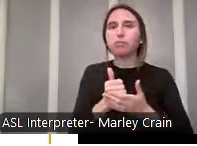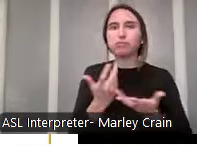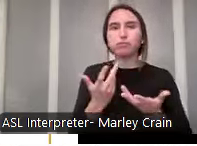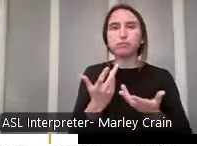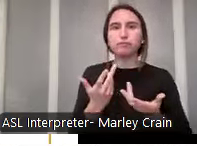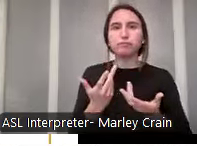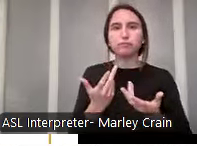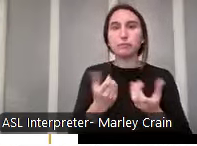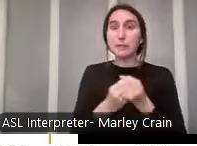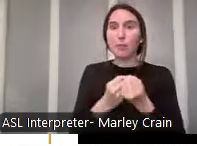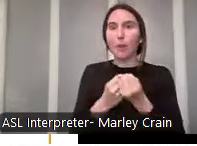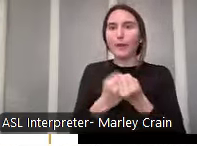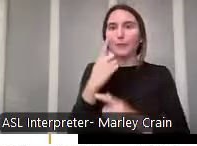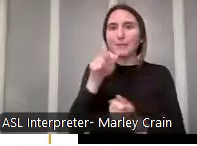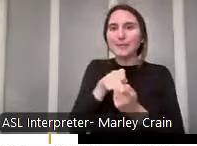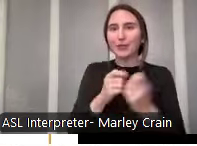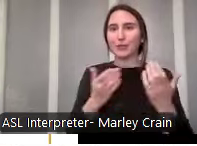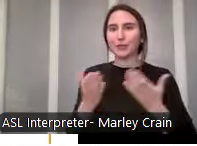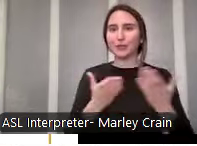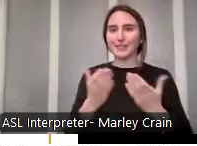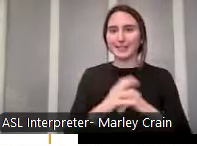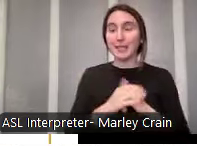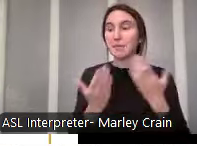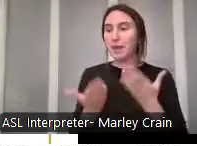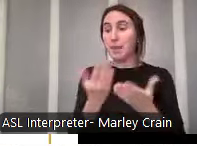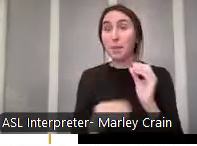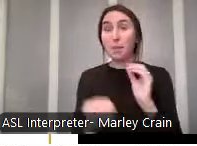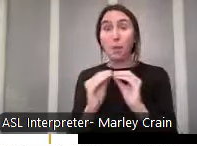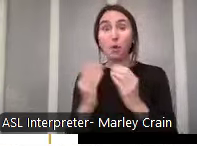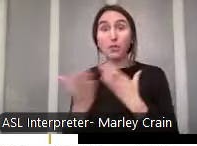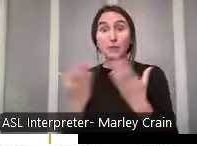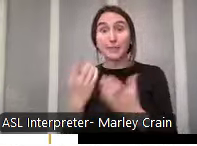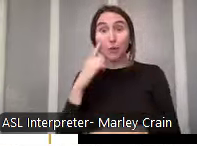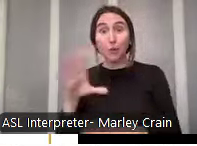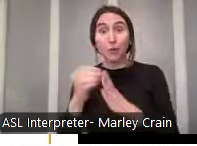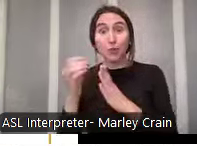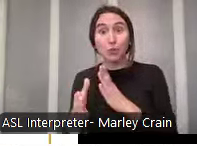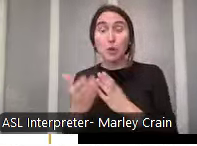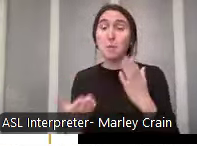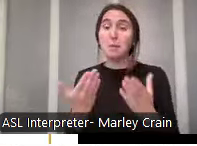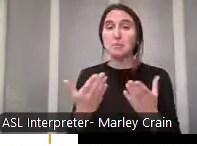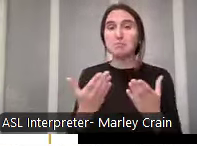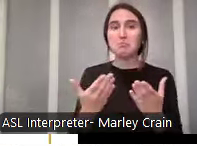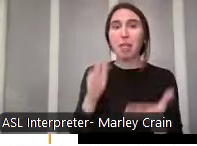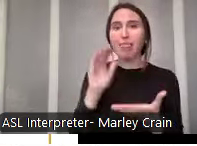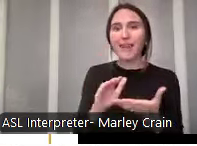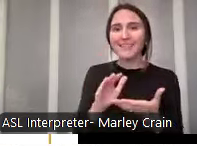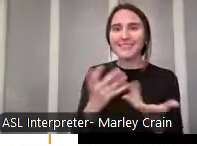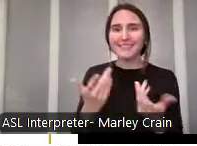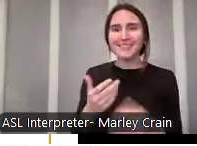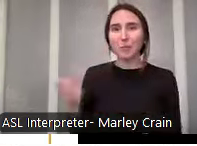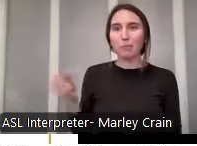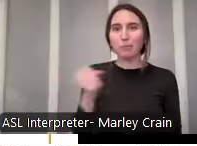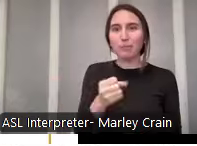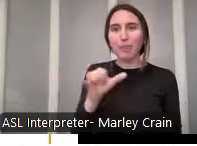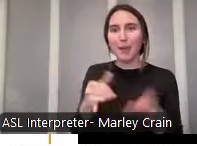services, bring them to the meeting. You want to take notes and ask for the program pages to be filled out.